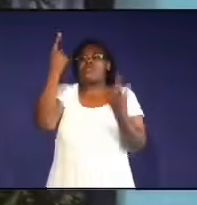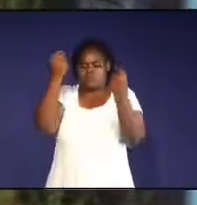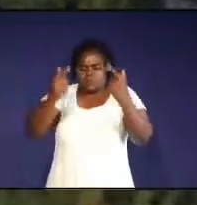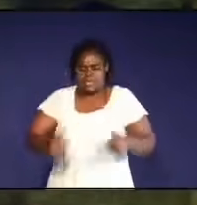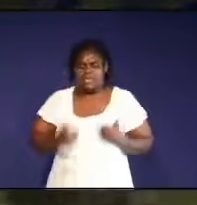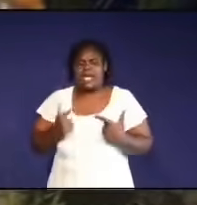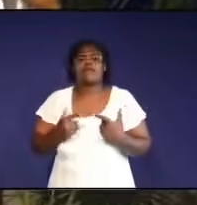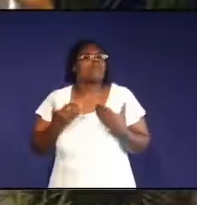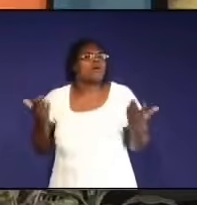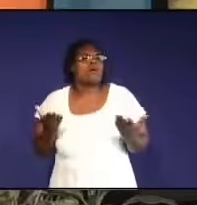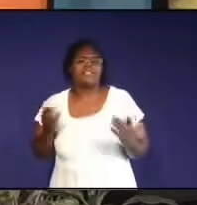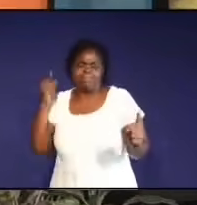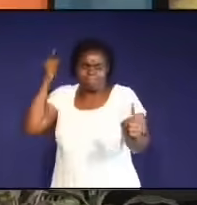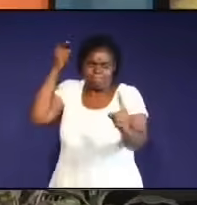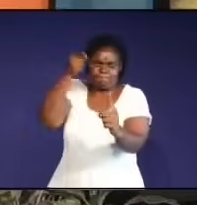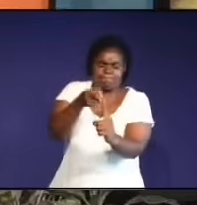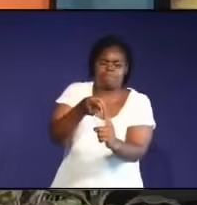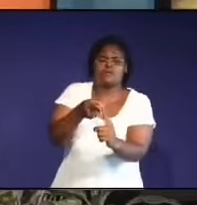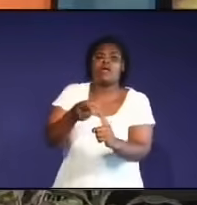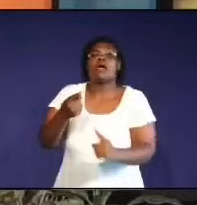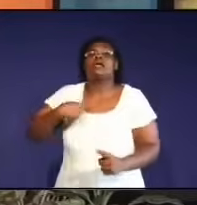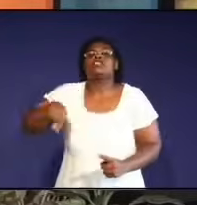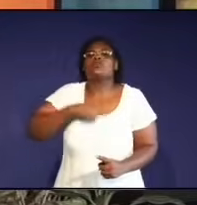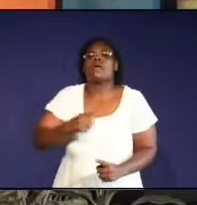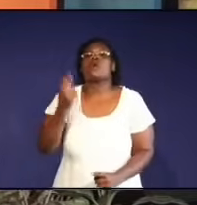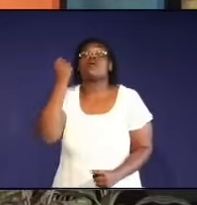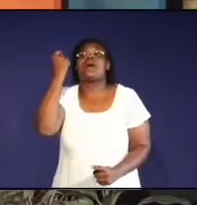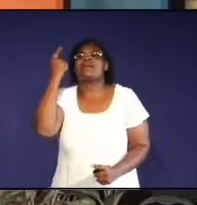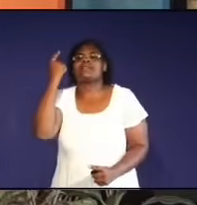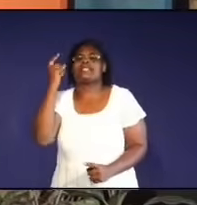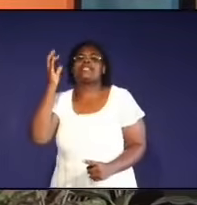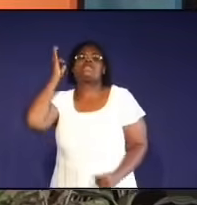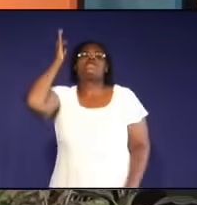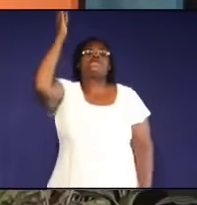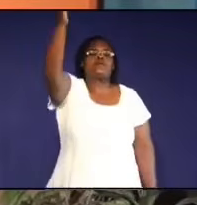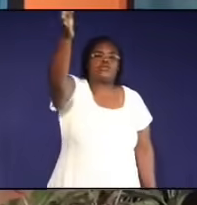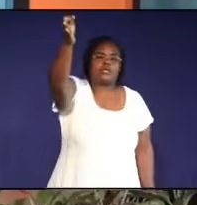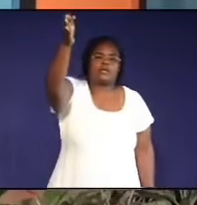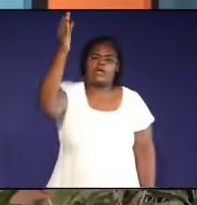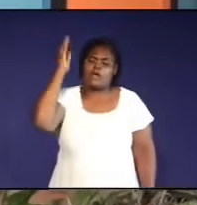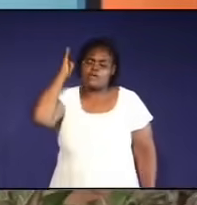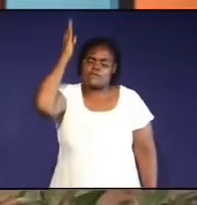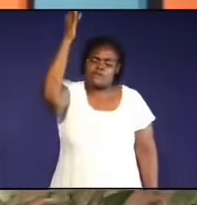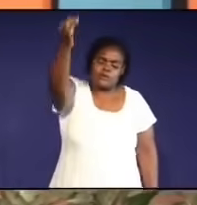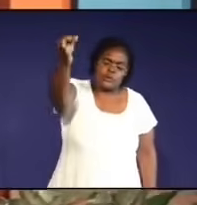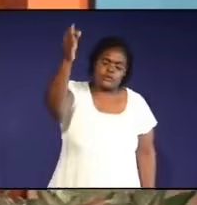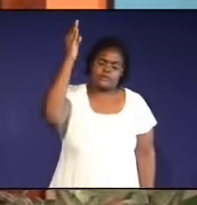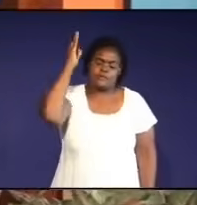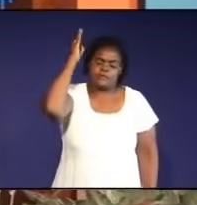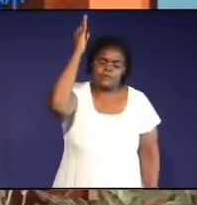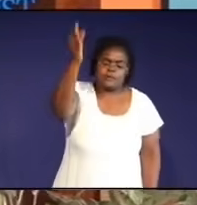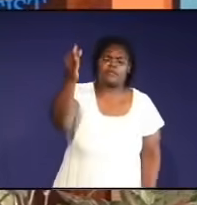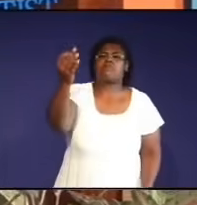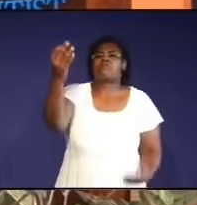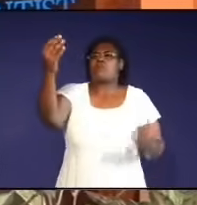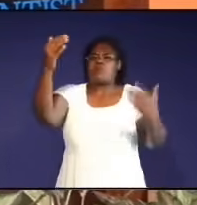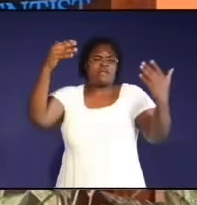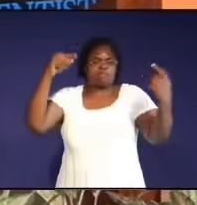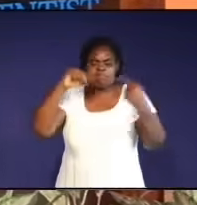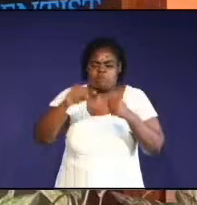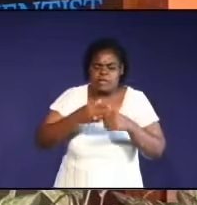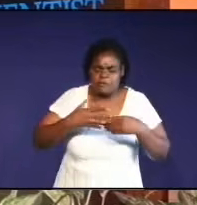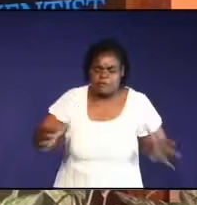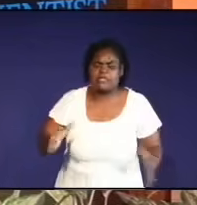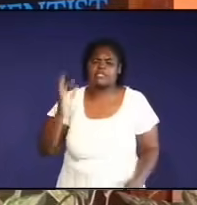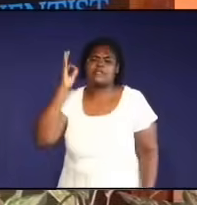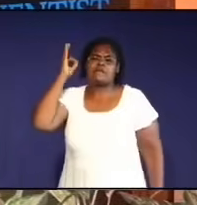but it's only until. Because we shall understand it better by and by. By and by when the mists are rolled away. By